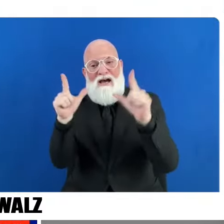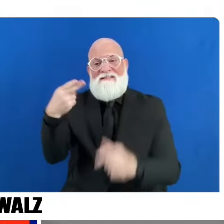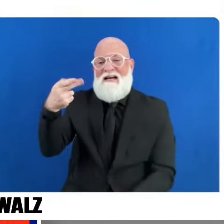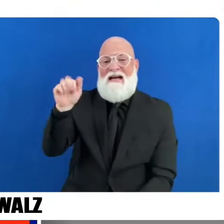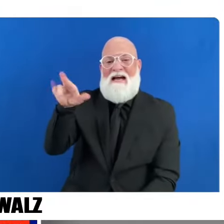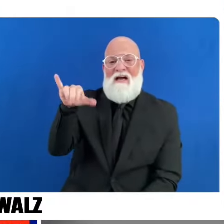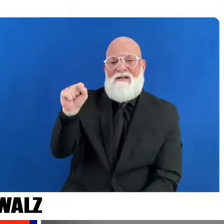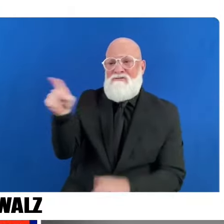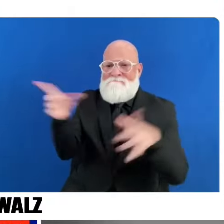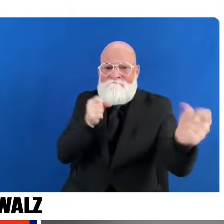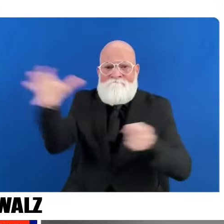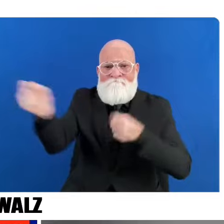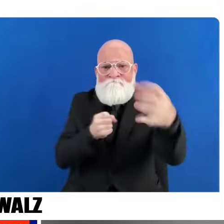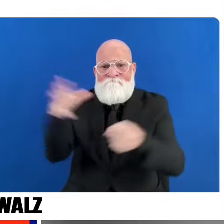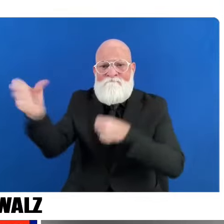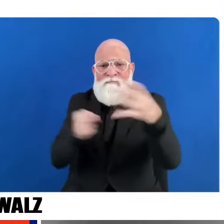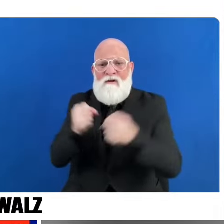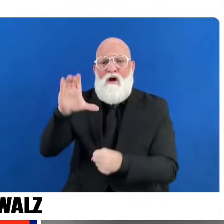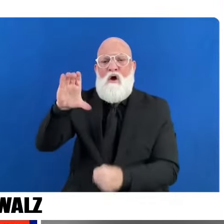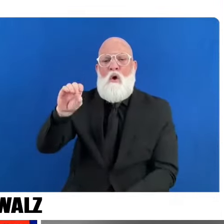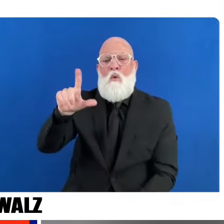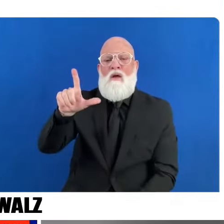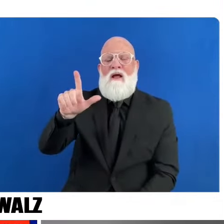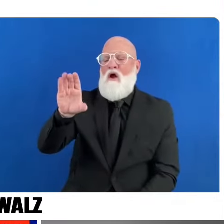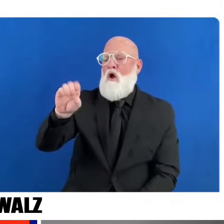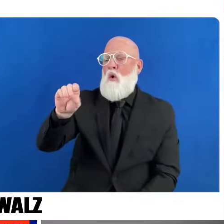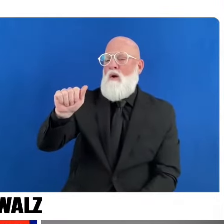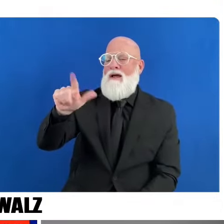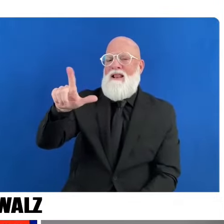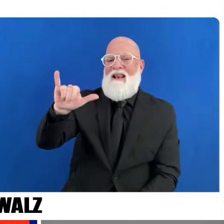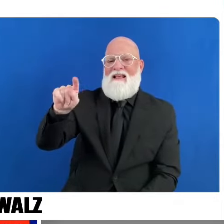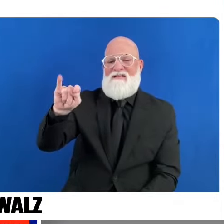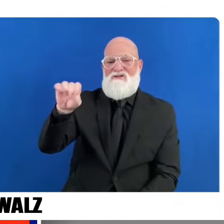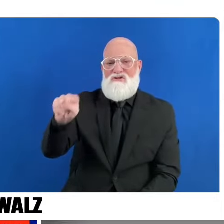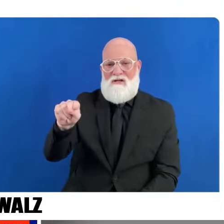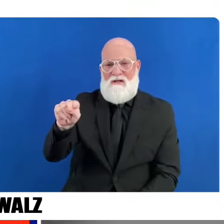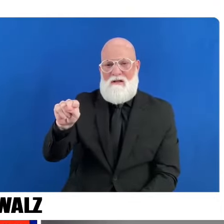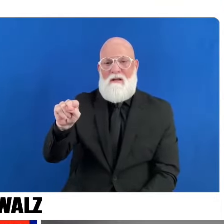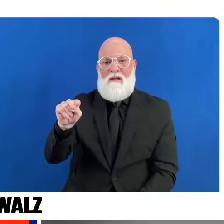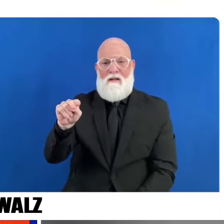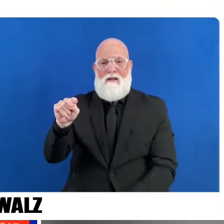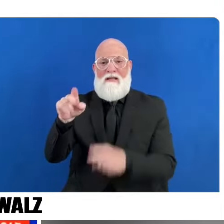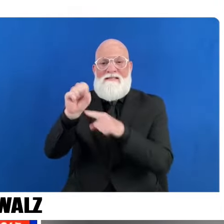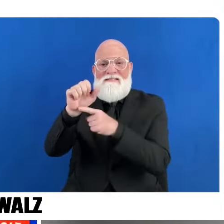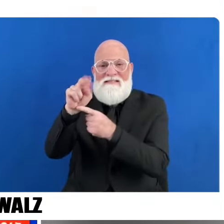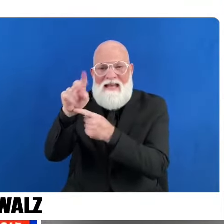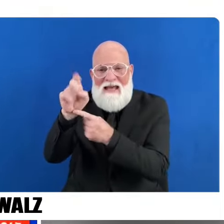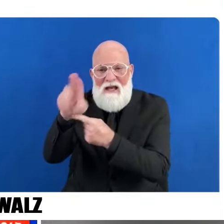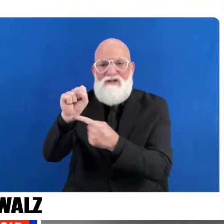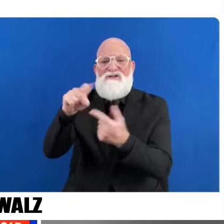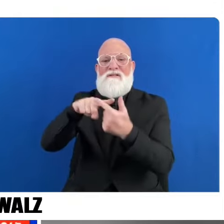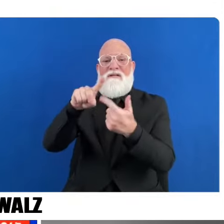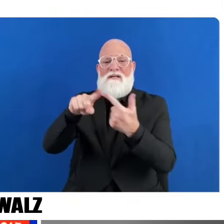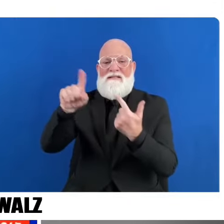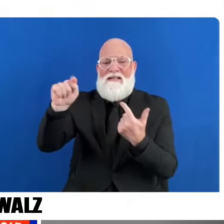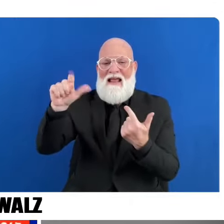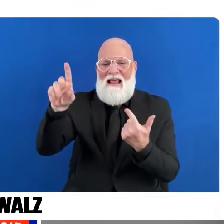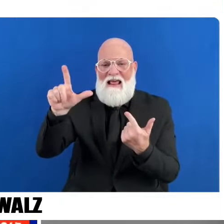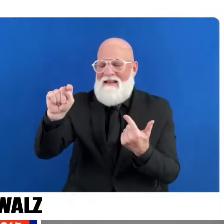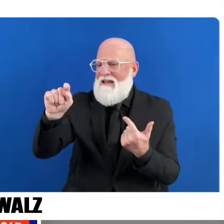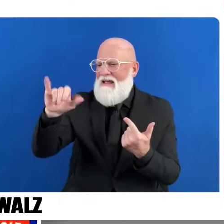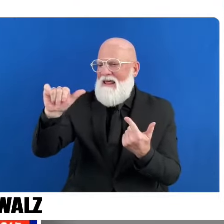to Dick Cheney to Taylor Swift, and a whole bunch of folks in between there. And they don't all agree on everything, but they are